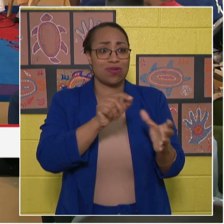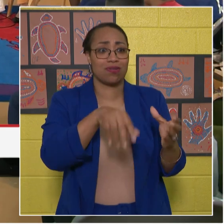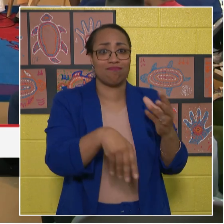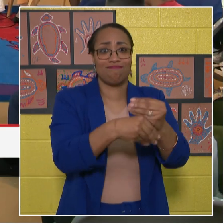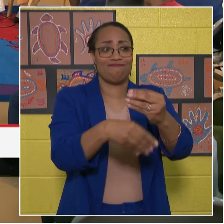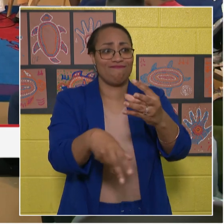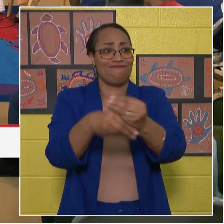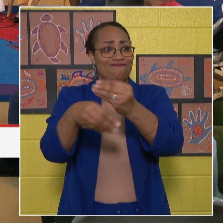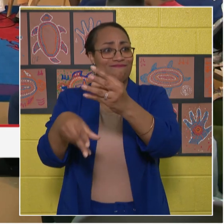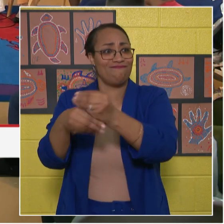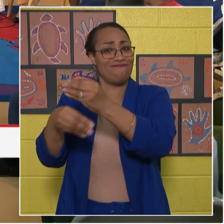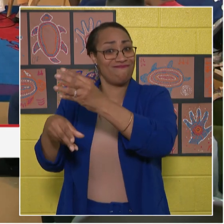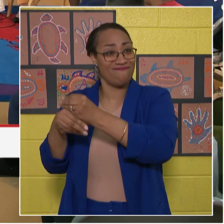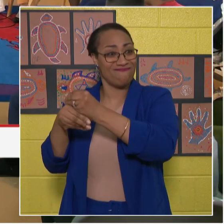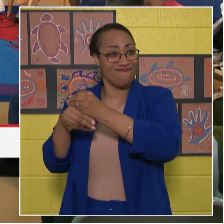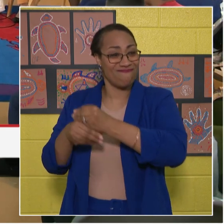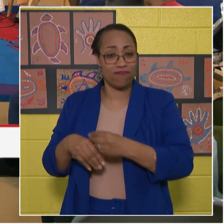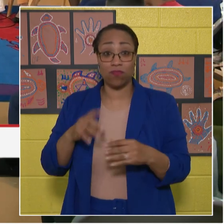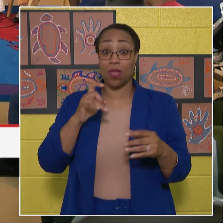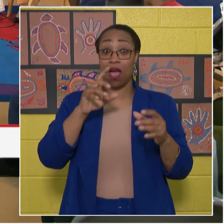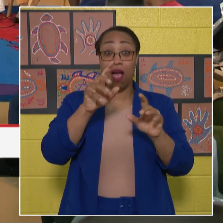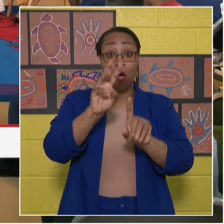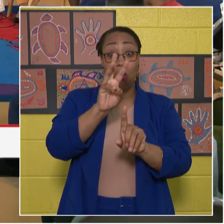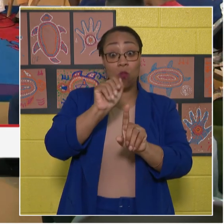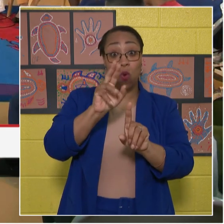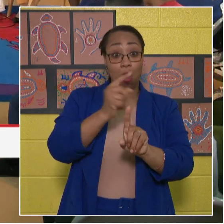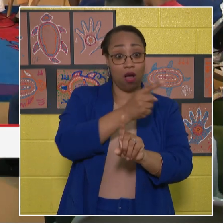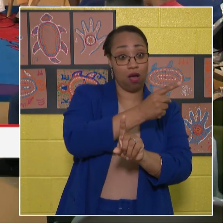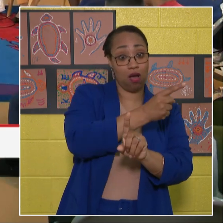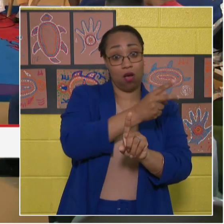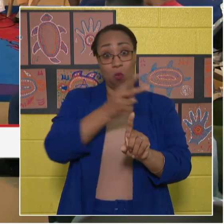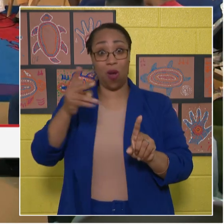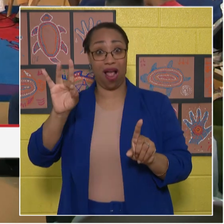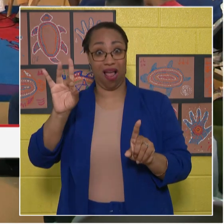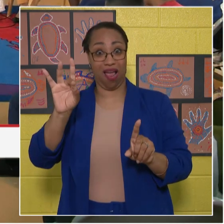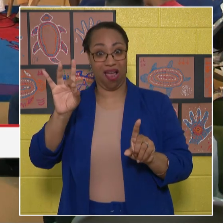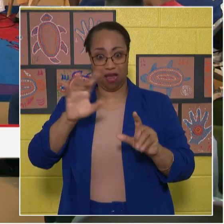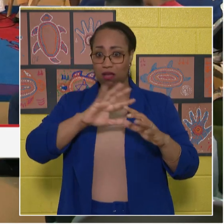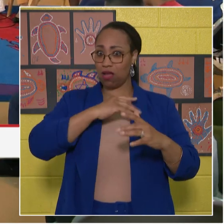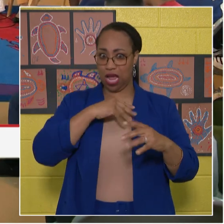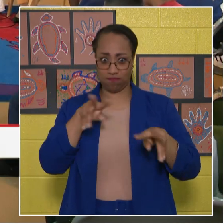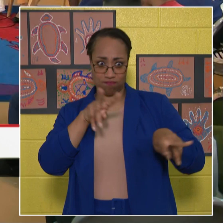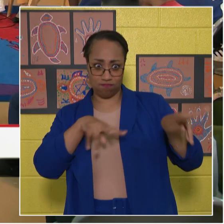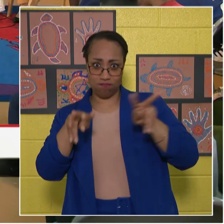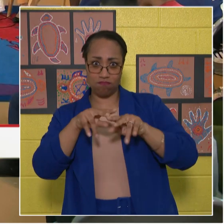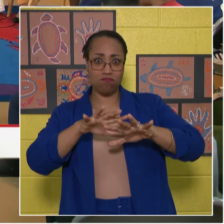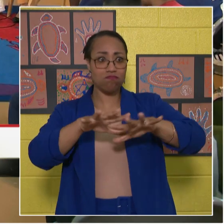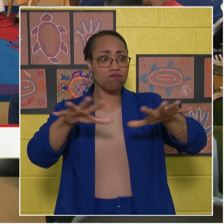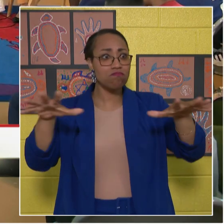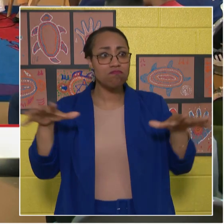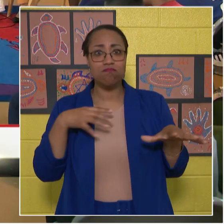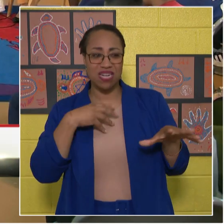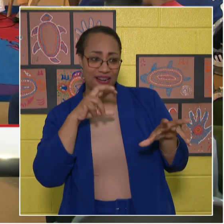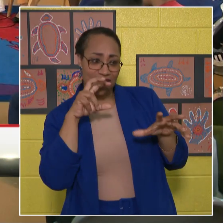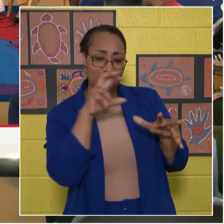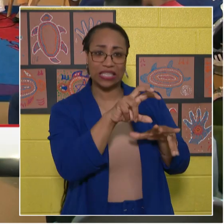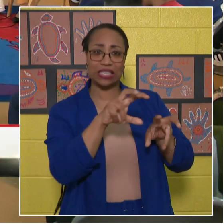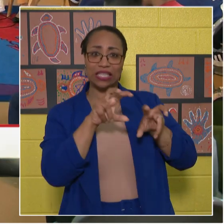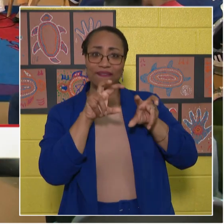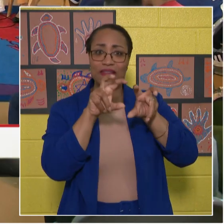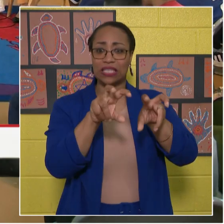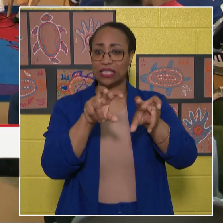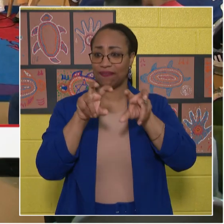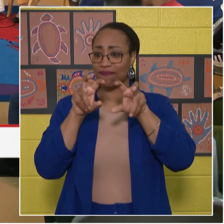investment as others. And we kind of nicknamed that agenda the Fair